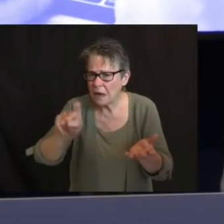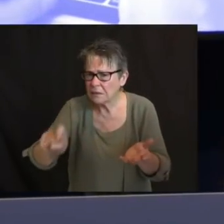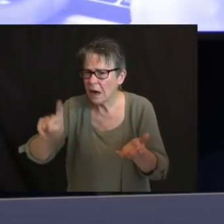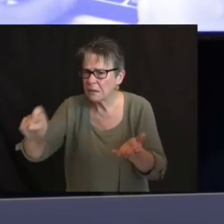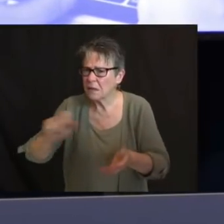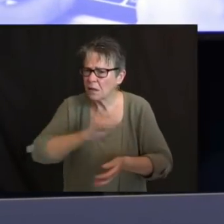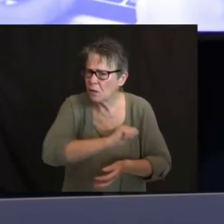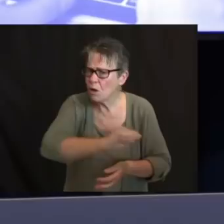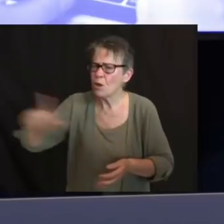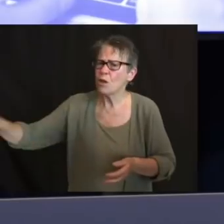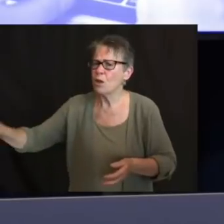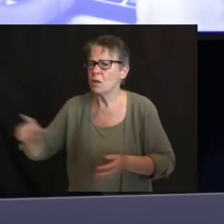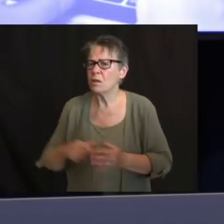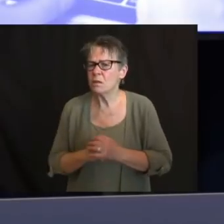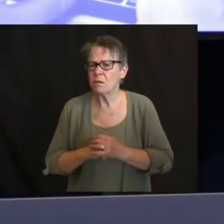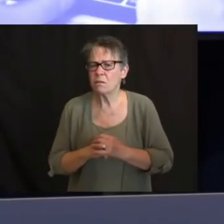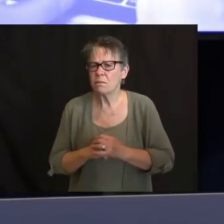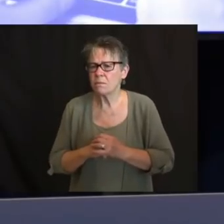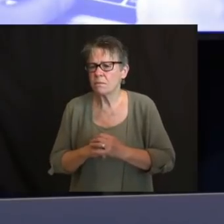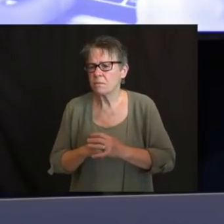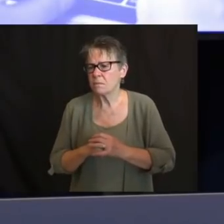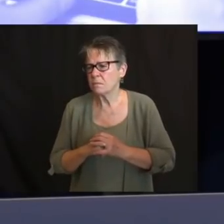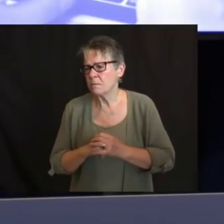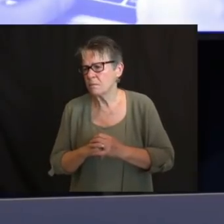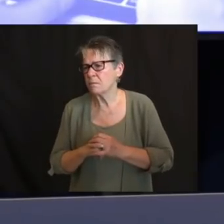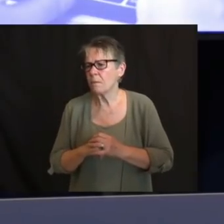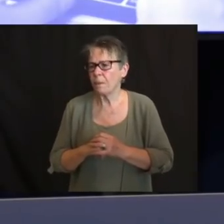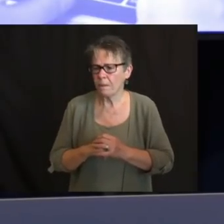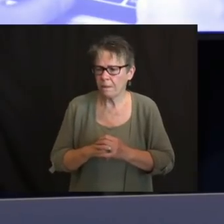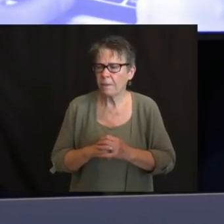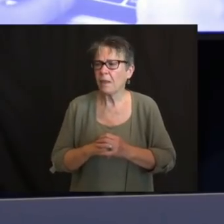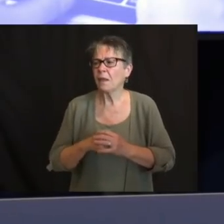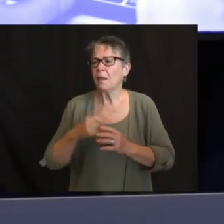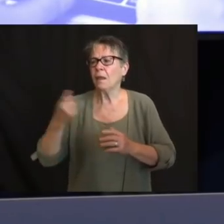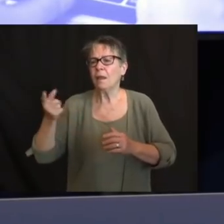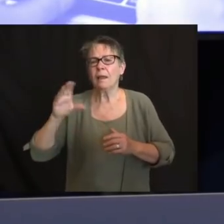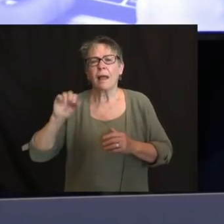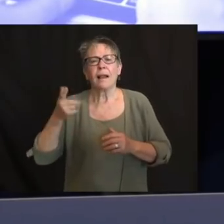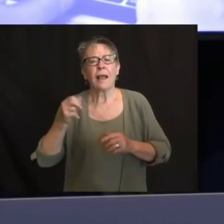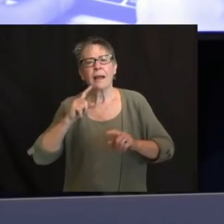319 citations that have risen to an indictable level, and an additional